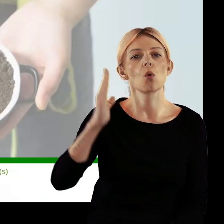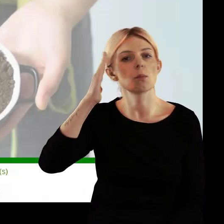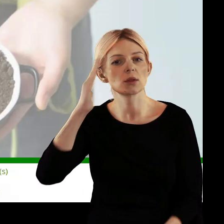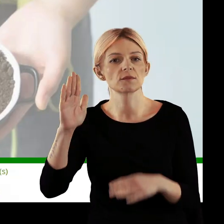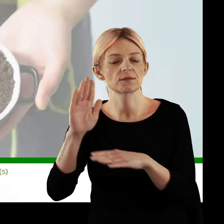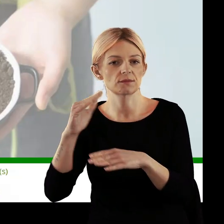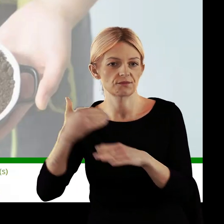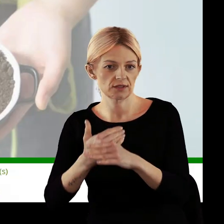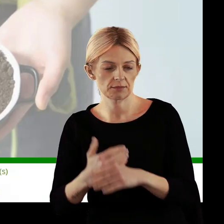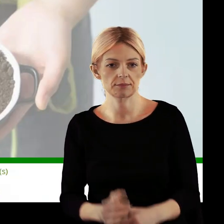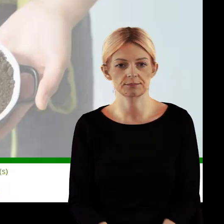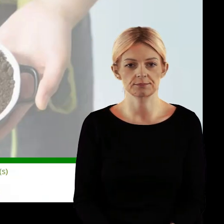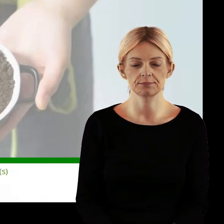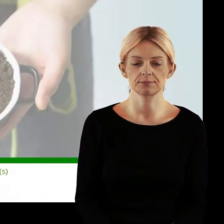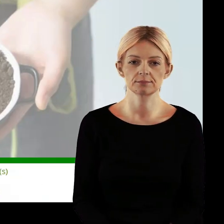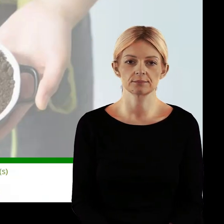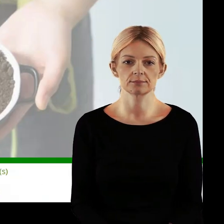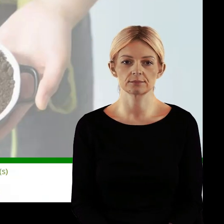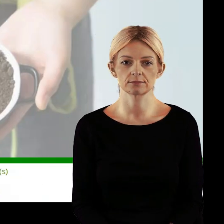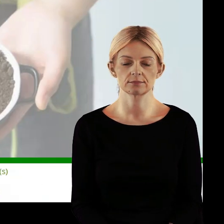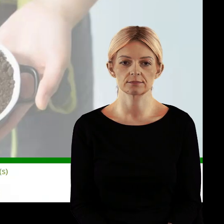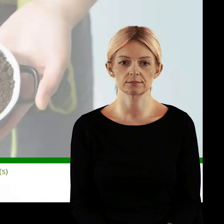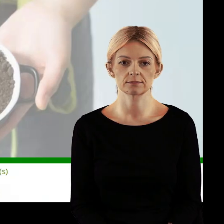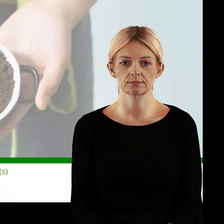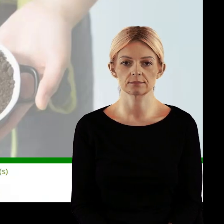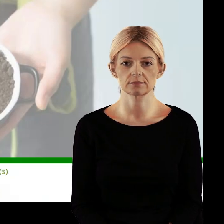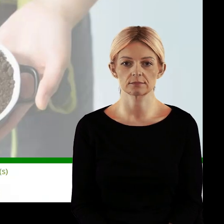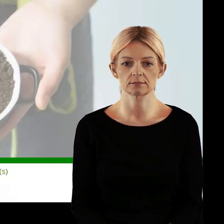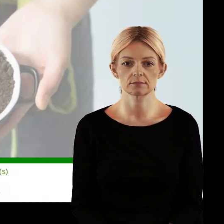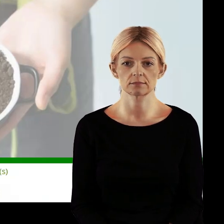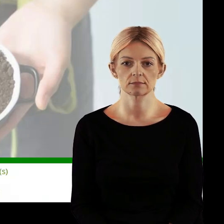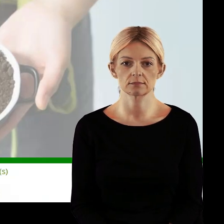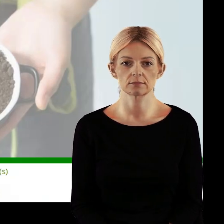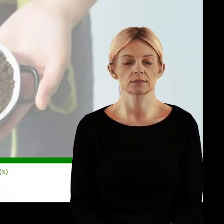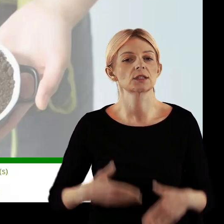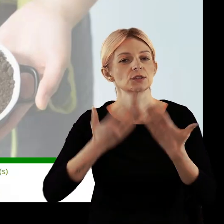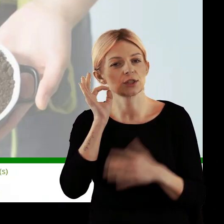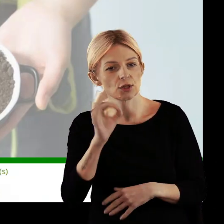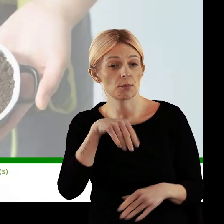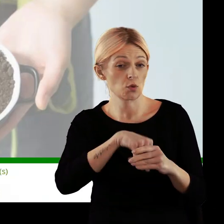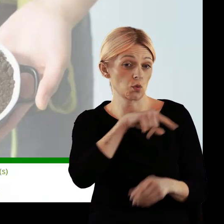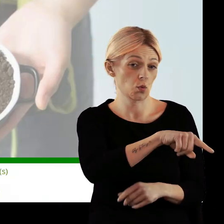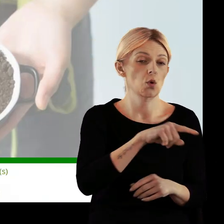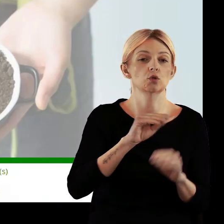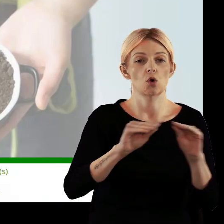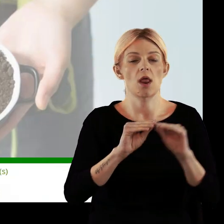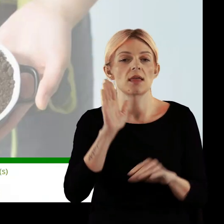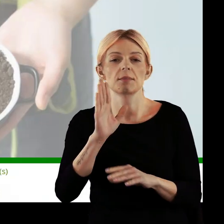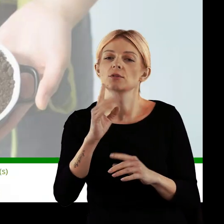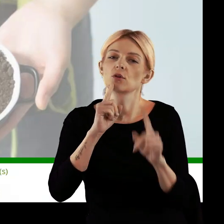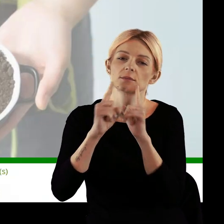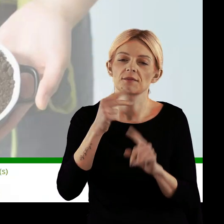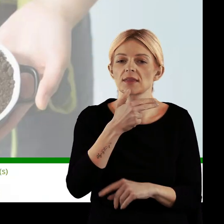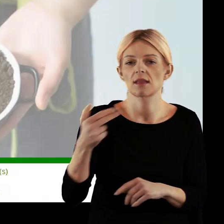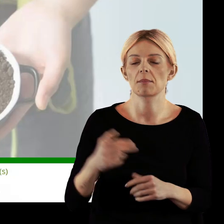Good morning. In this part of the webinar, we will talk about further entrepreneurial skills. This time,